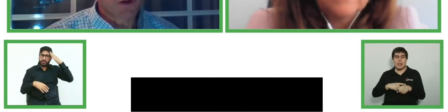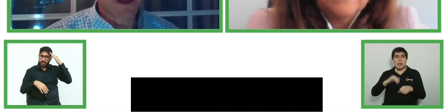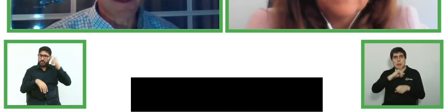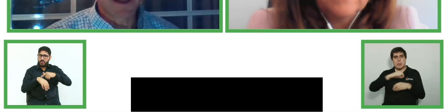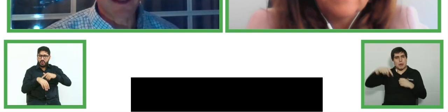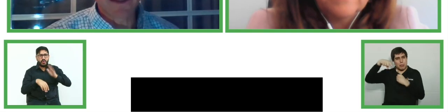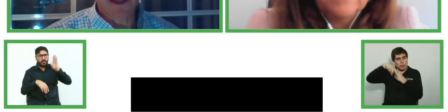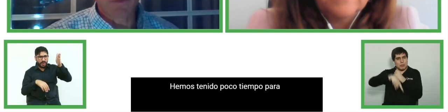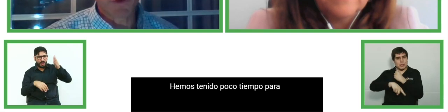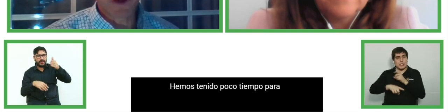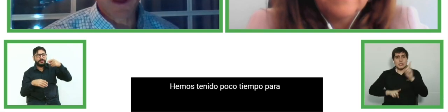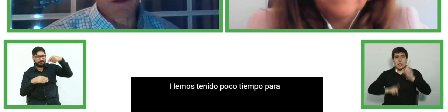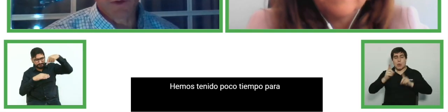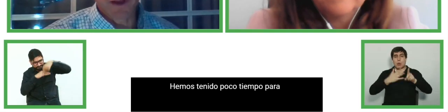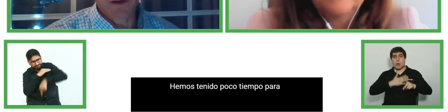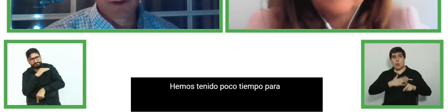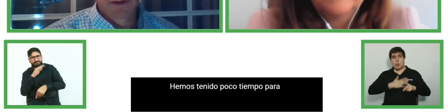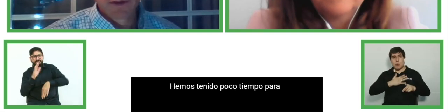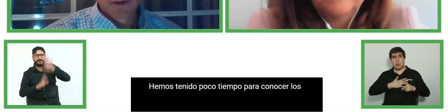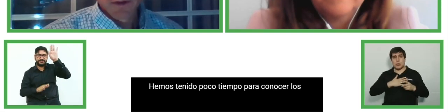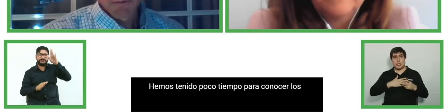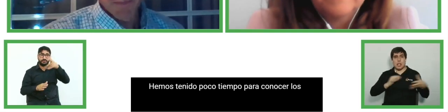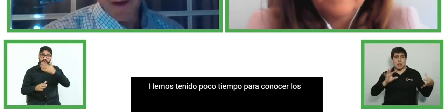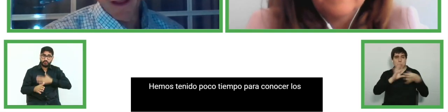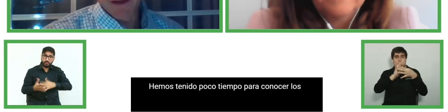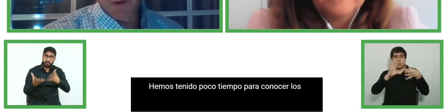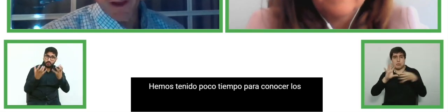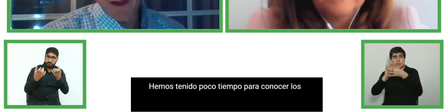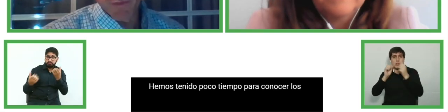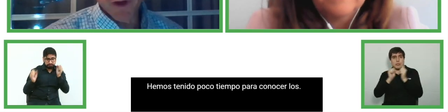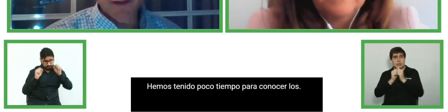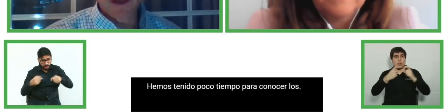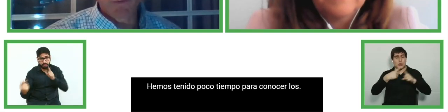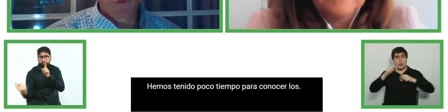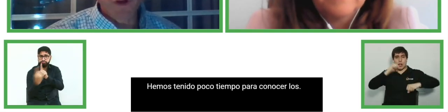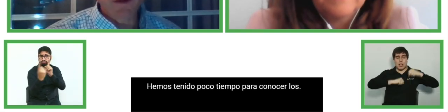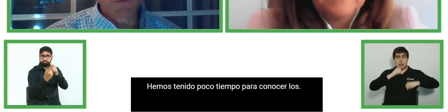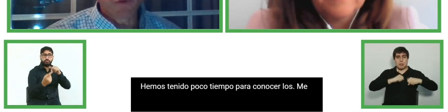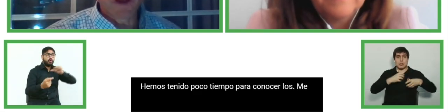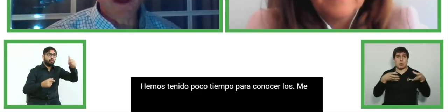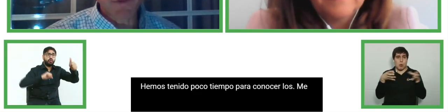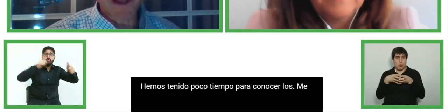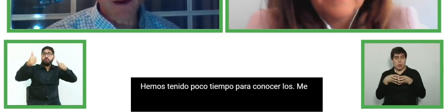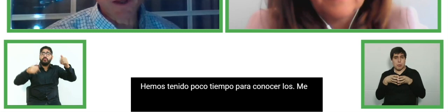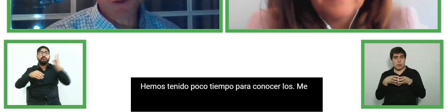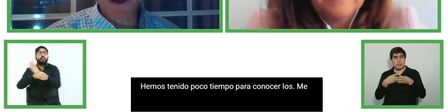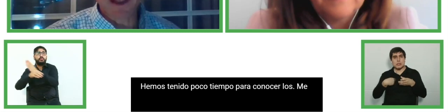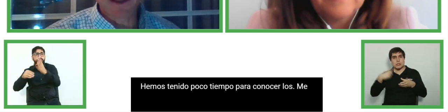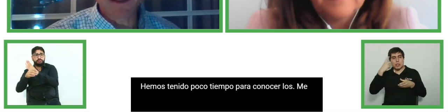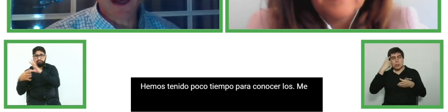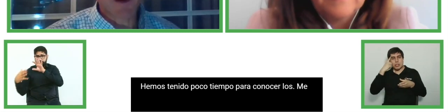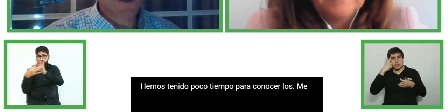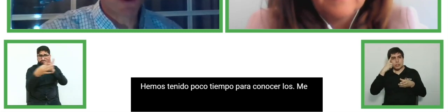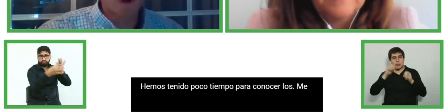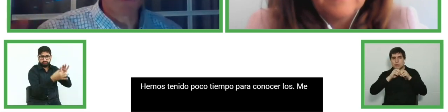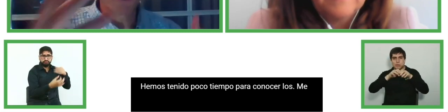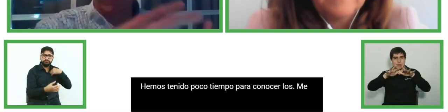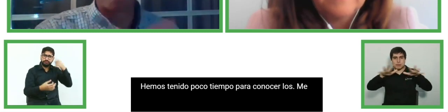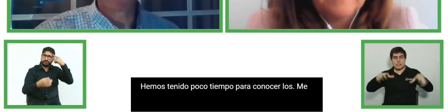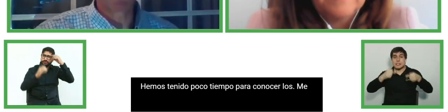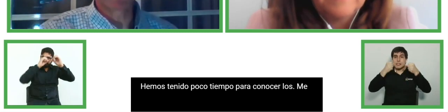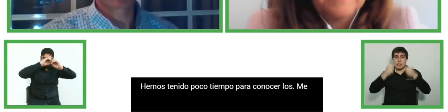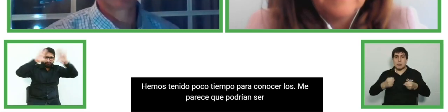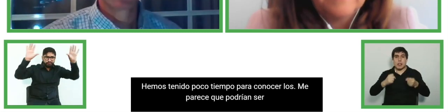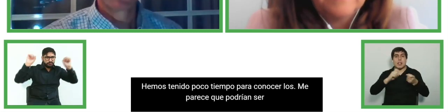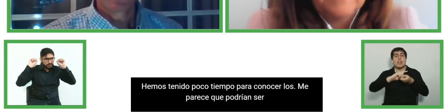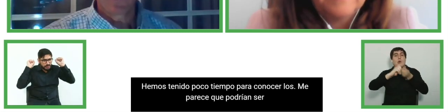if you're more interested, to go deeper. I think they could be very applicable or scalable, at least adaptable to many countries, I